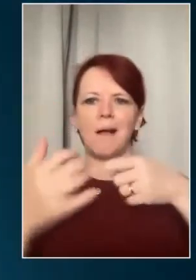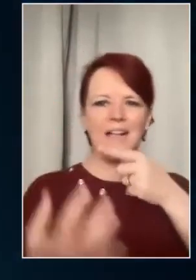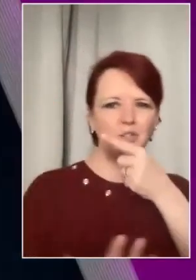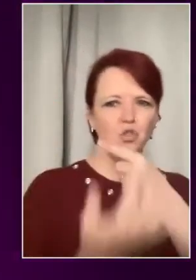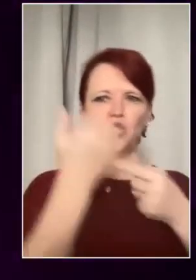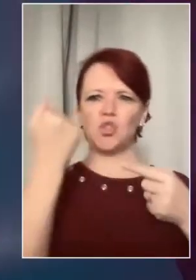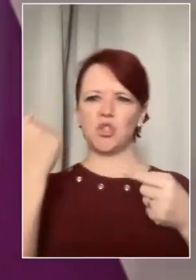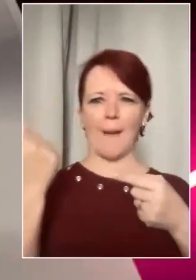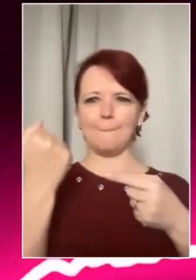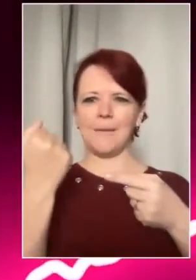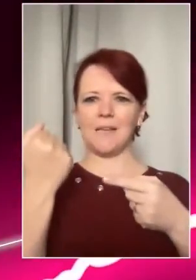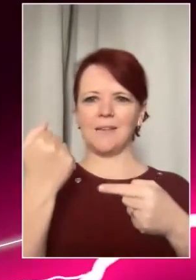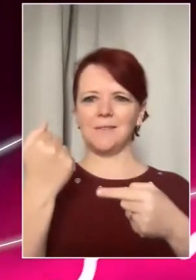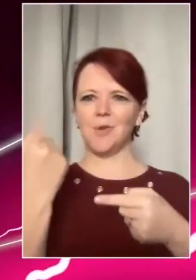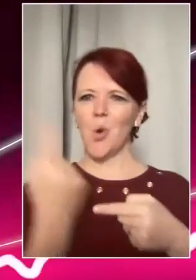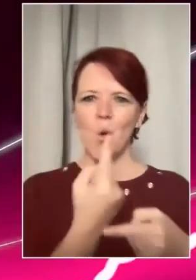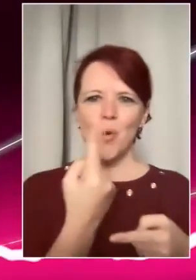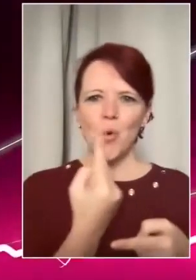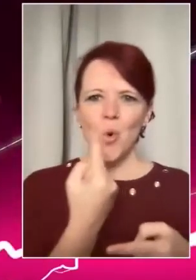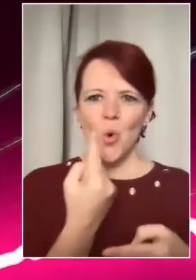Award.